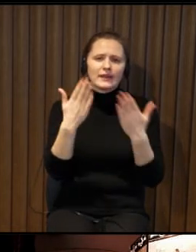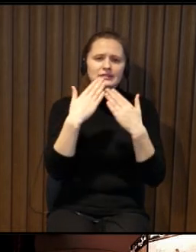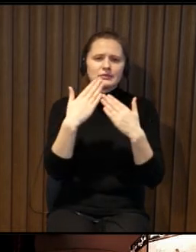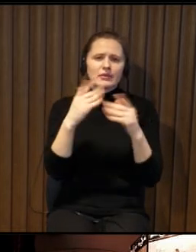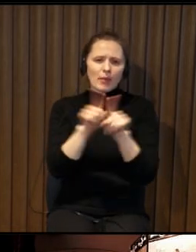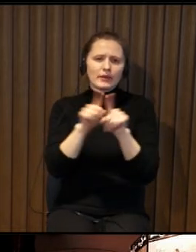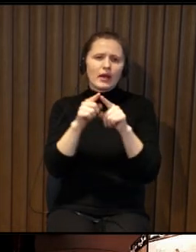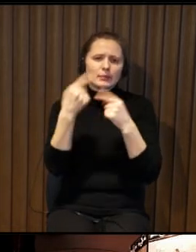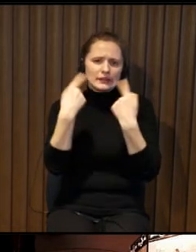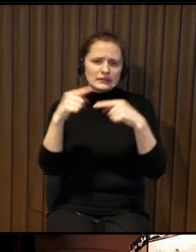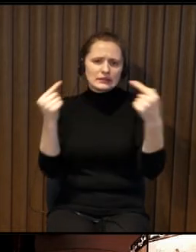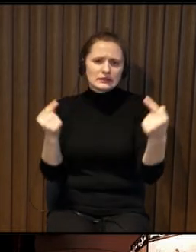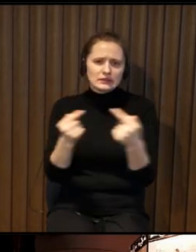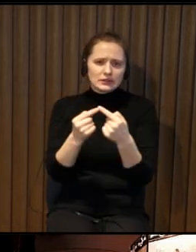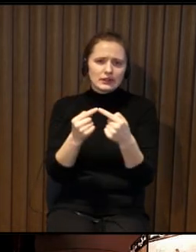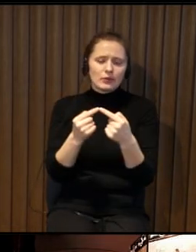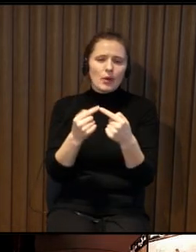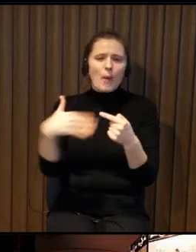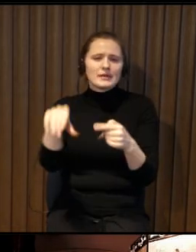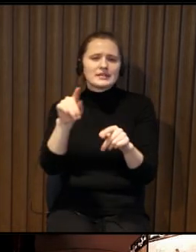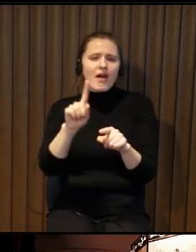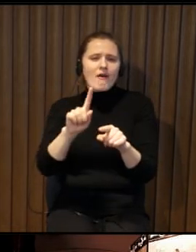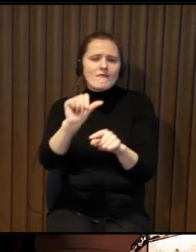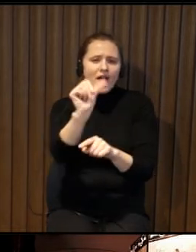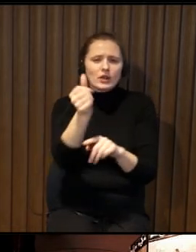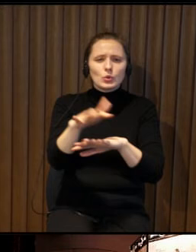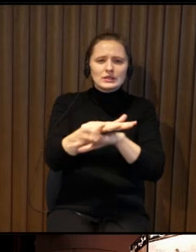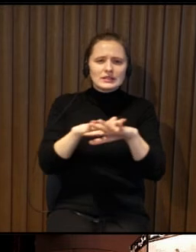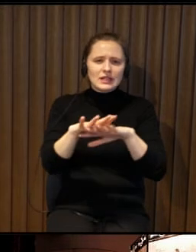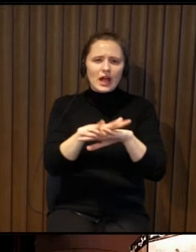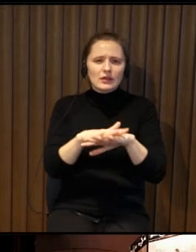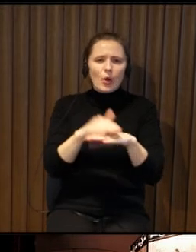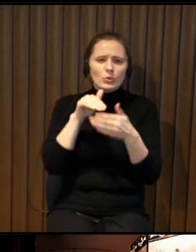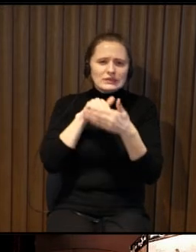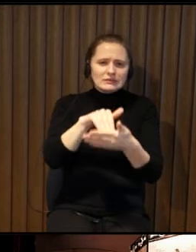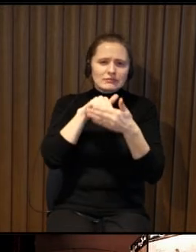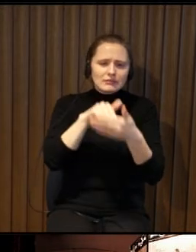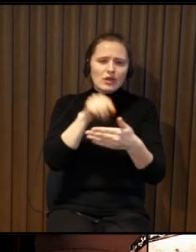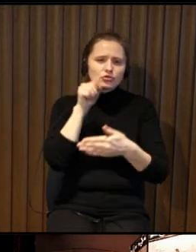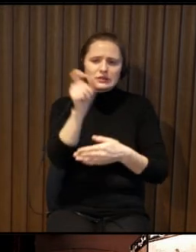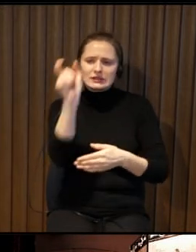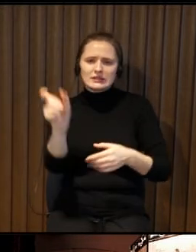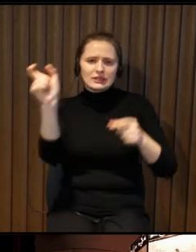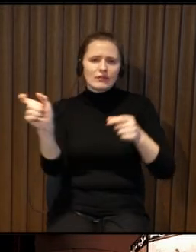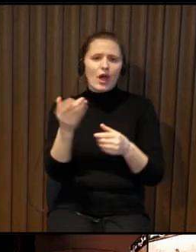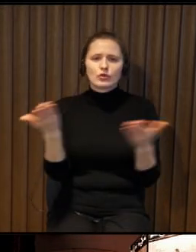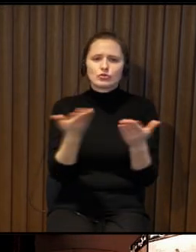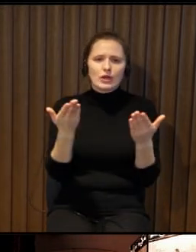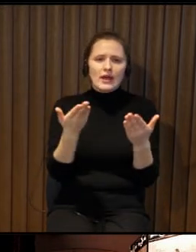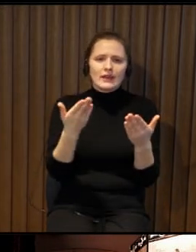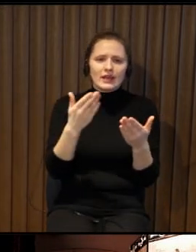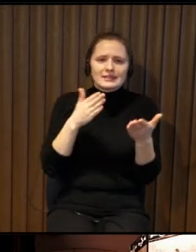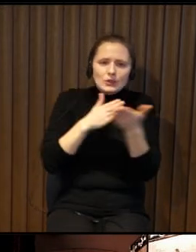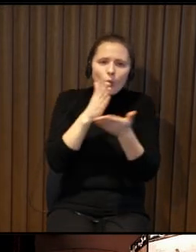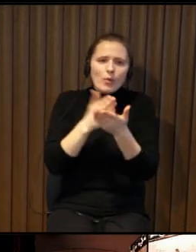special, and therefore attach stigmas to the approaches that we develop. We treat people within that